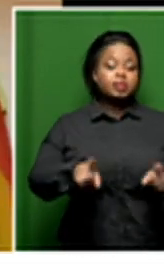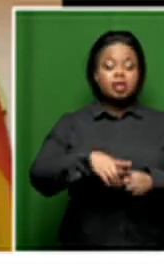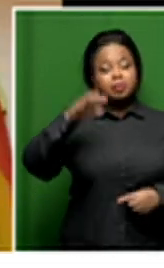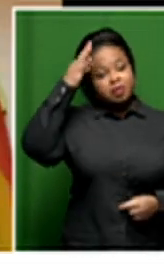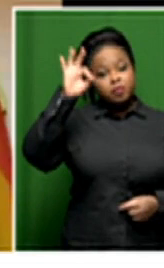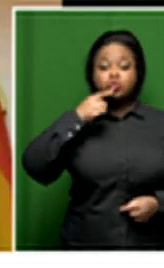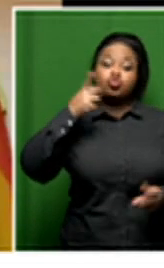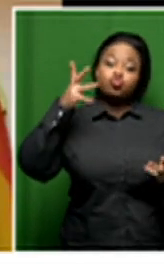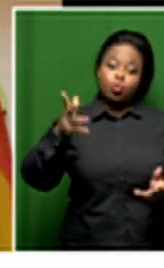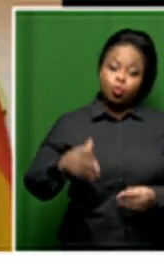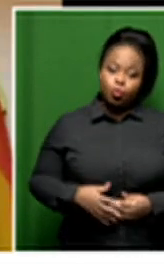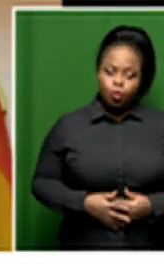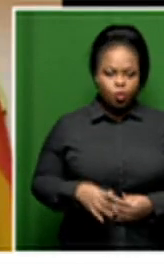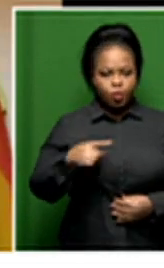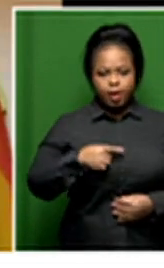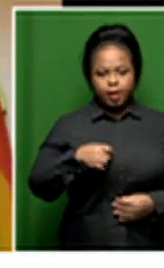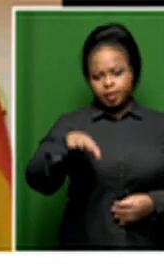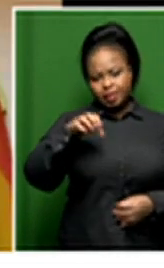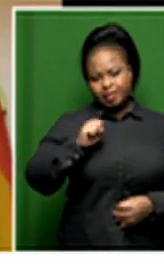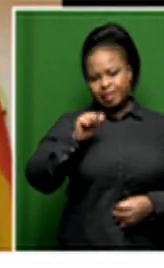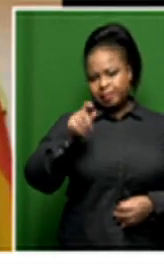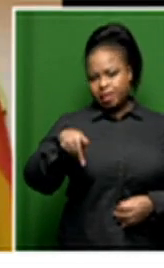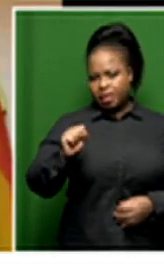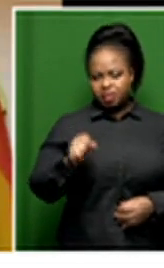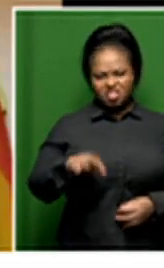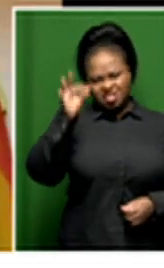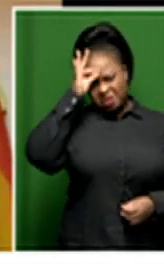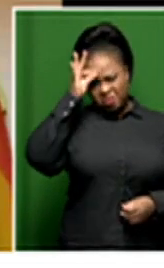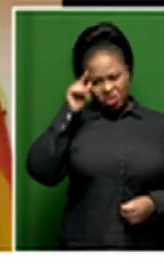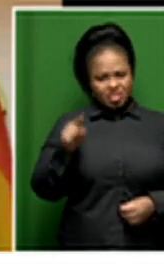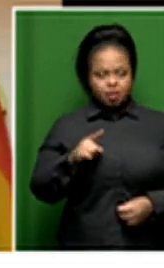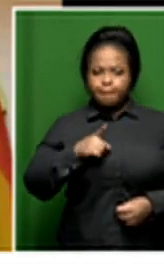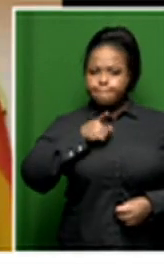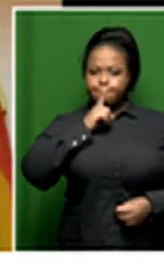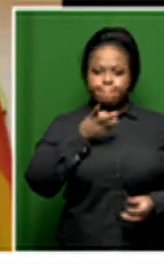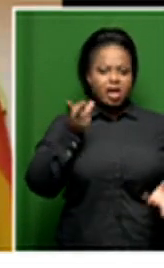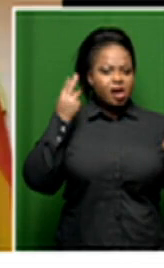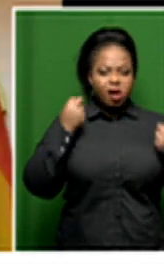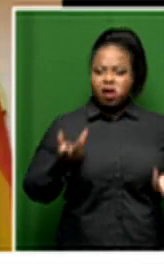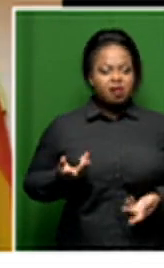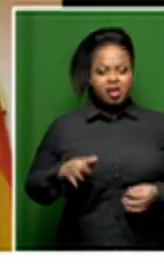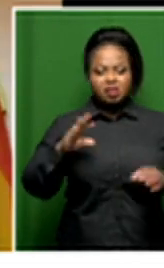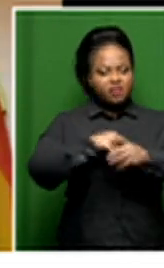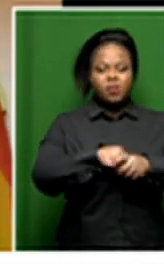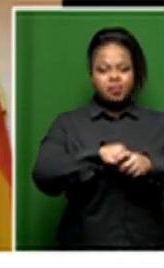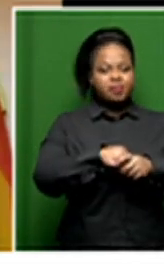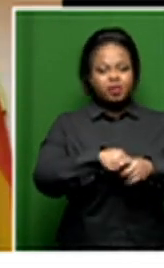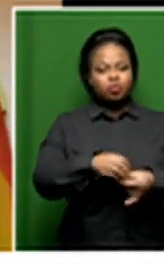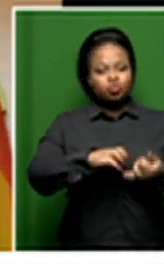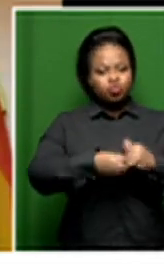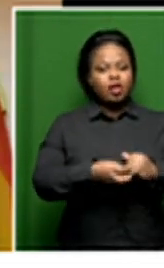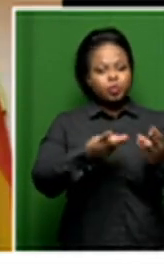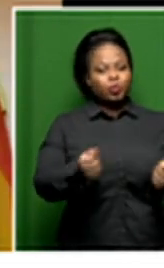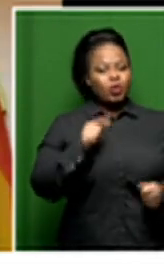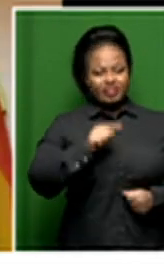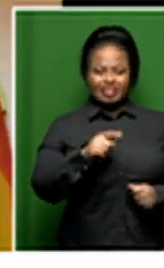government itself, that South African police service have been really, really silent and not a proactive member in the rapid